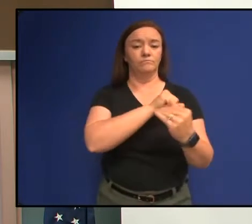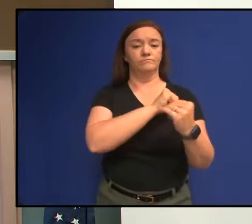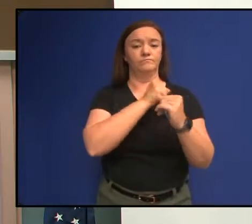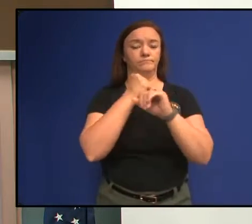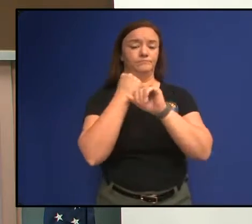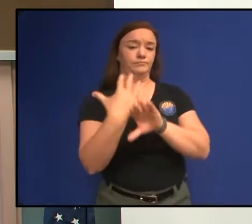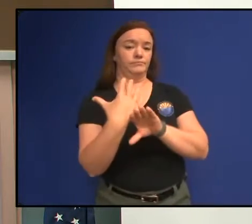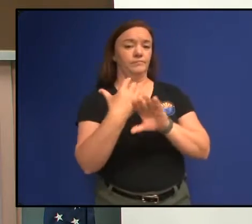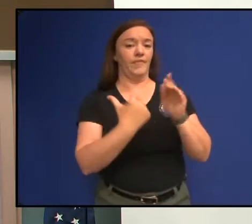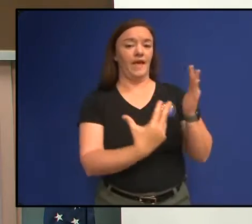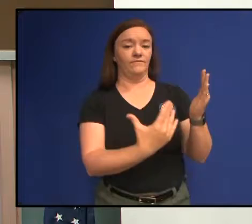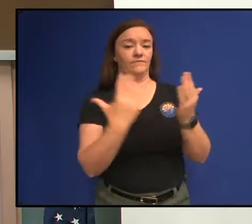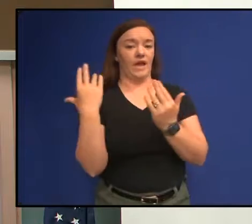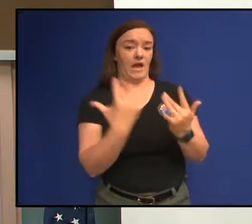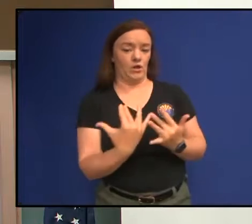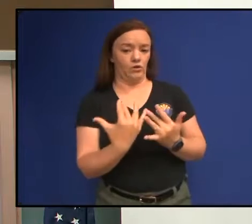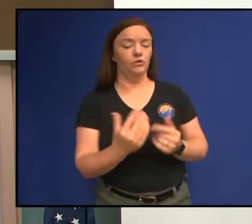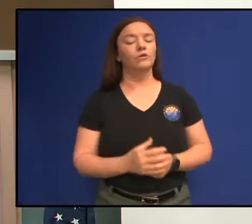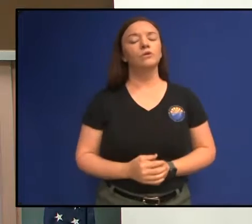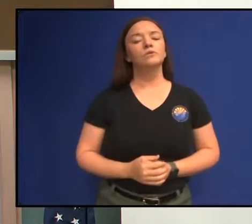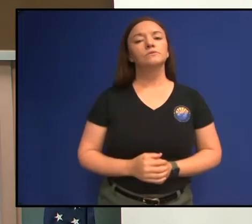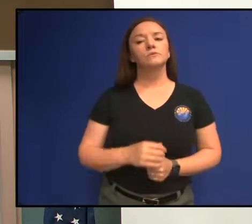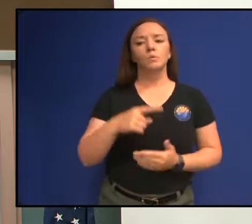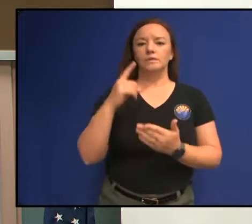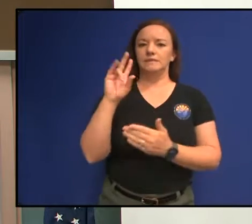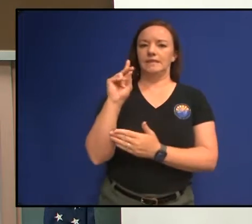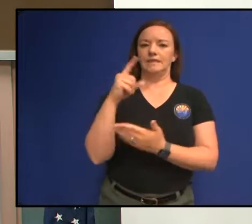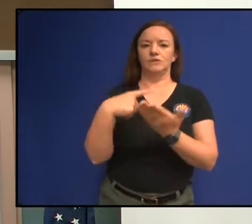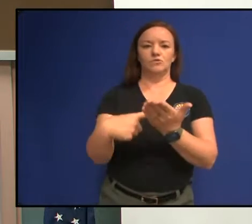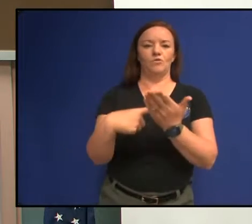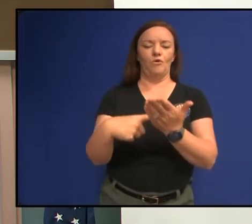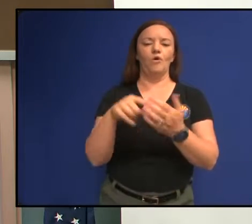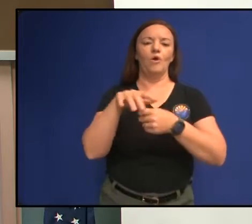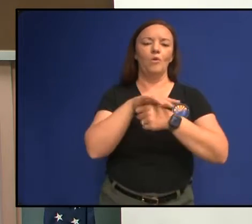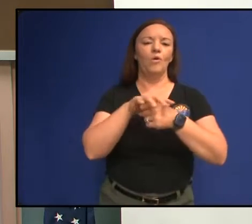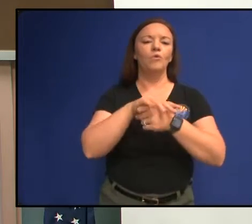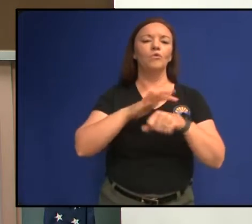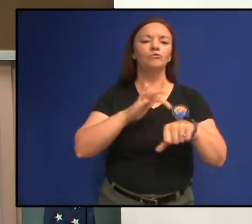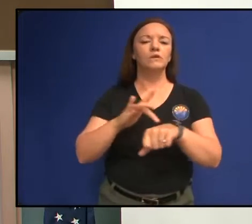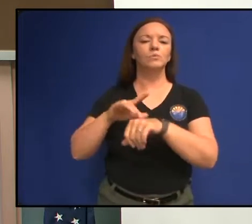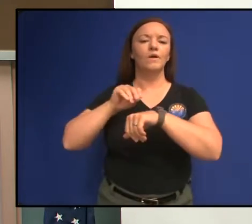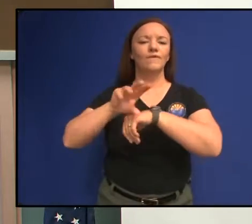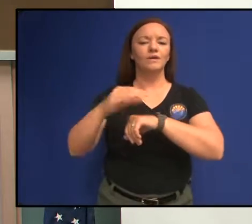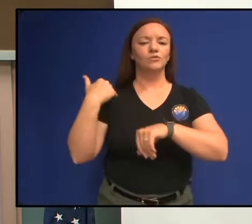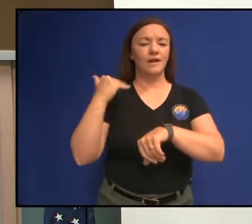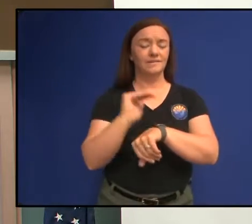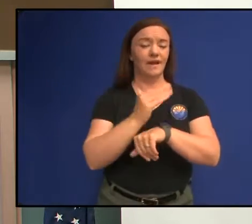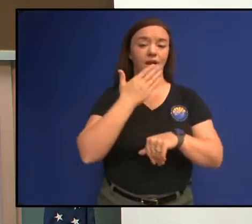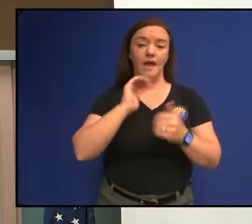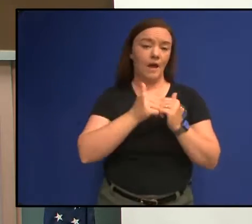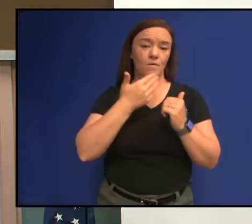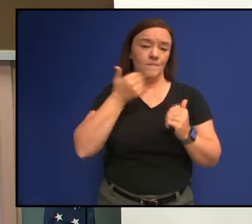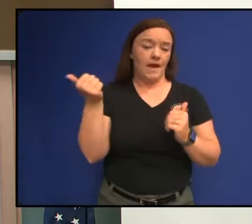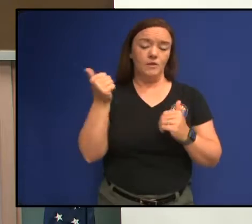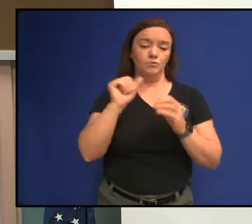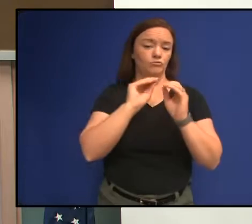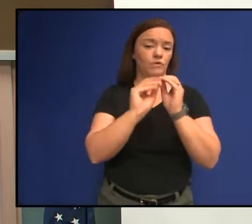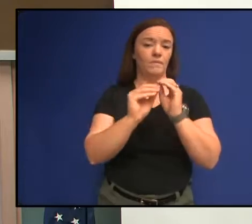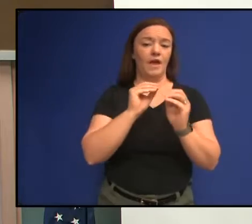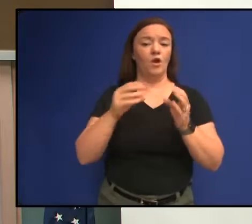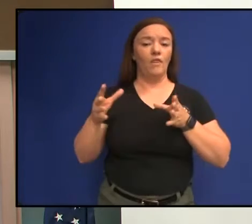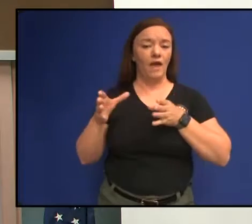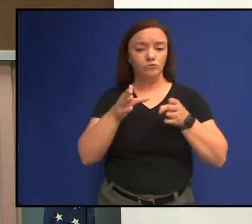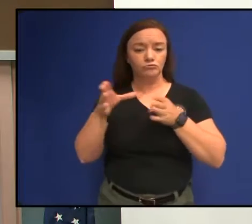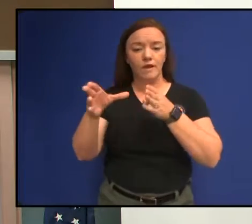good discussions last night with the local resource advisors on how best to repair the trail, put it back more to its